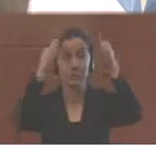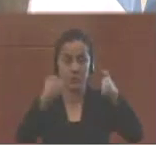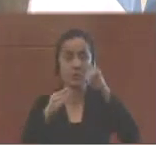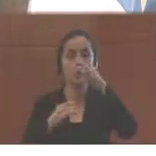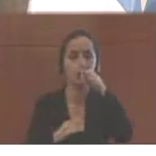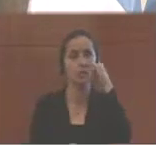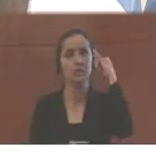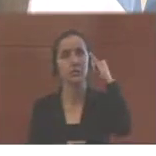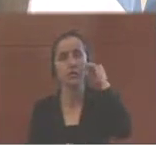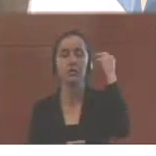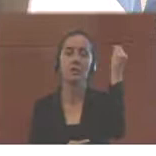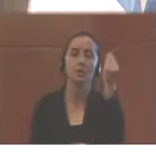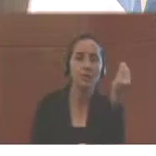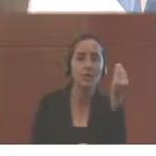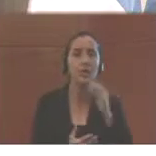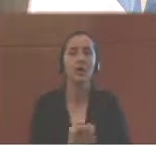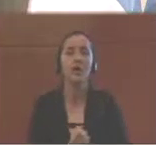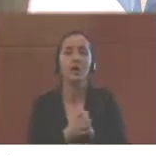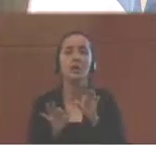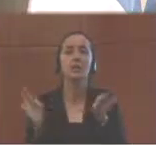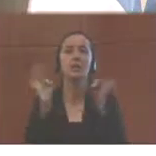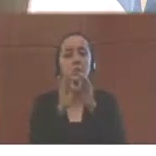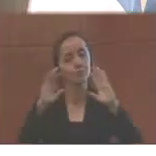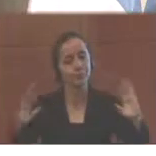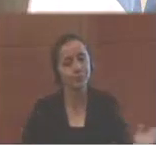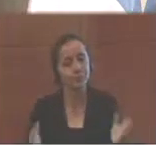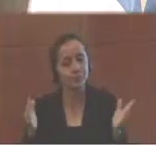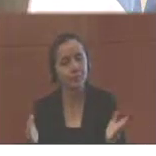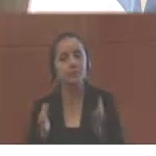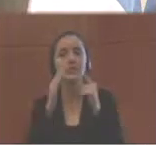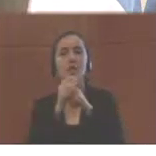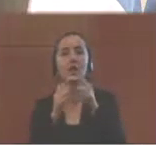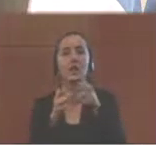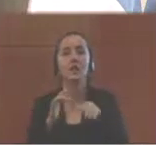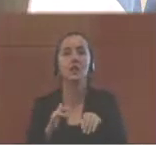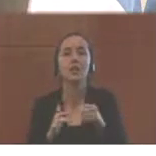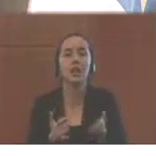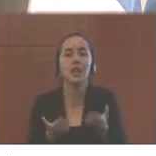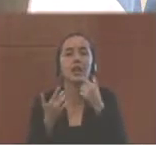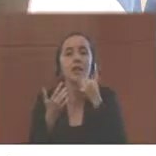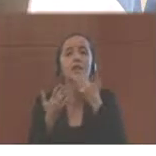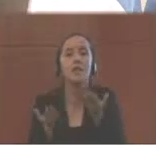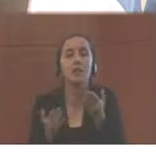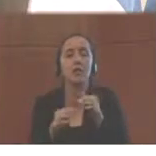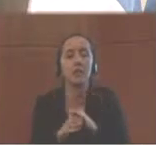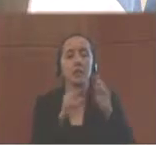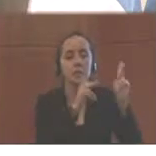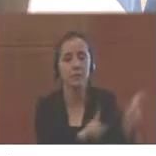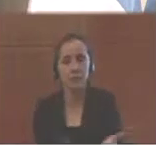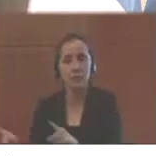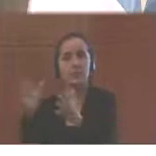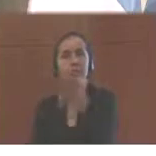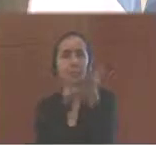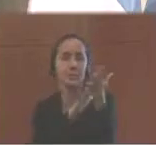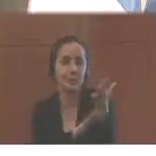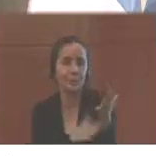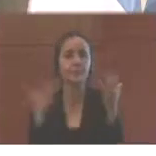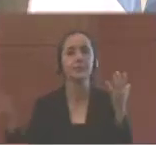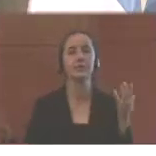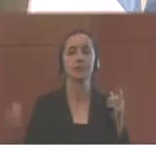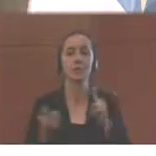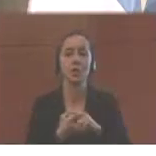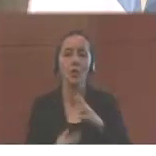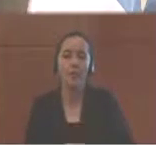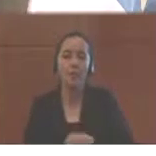are focused on boys, girls, adolescents, and youth, and to strengthen implementation of plans and projects